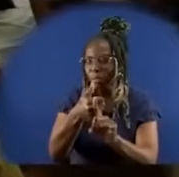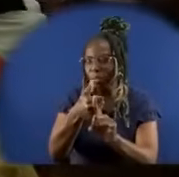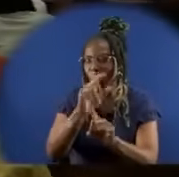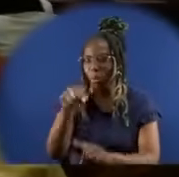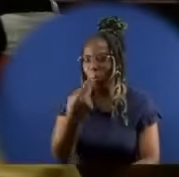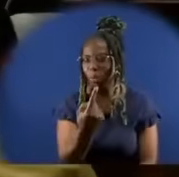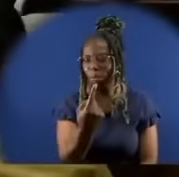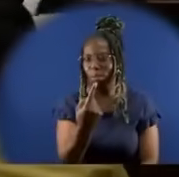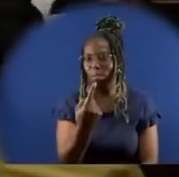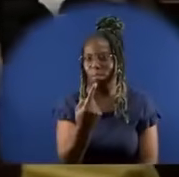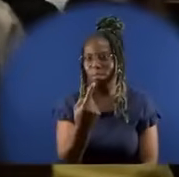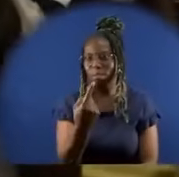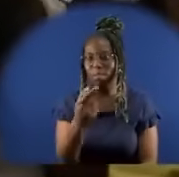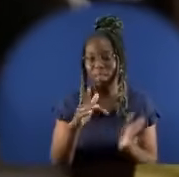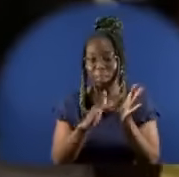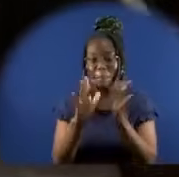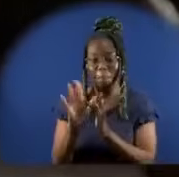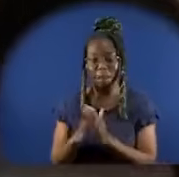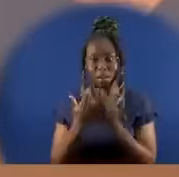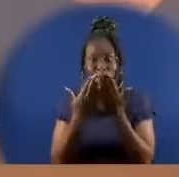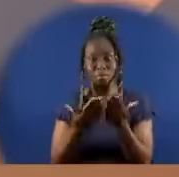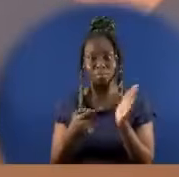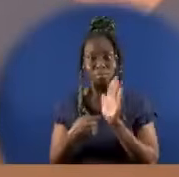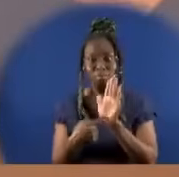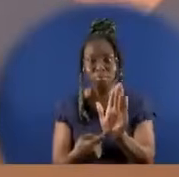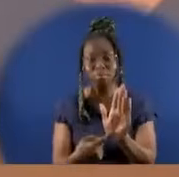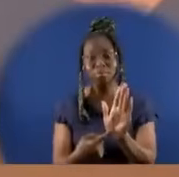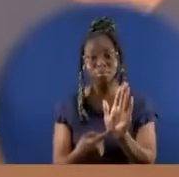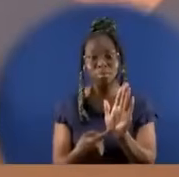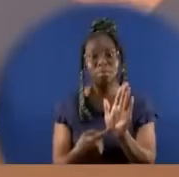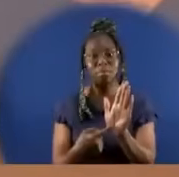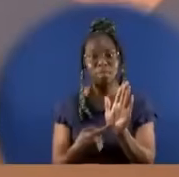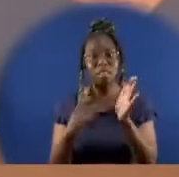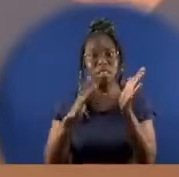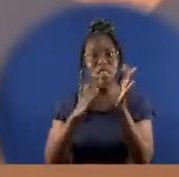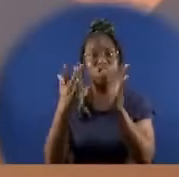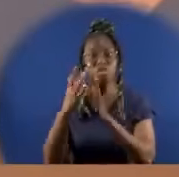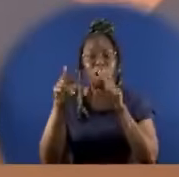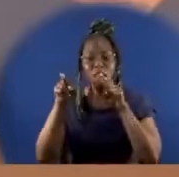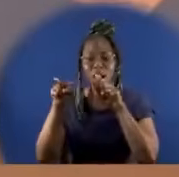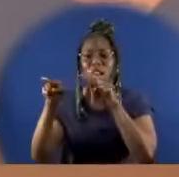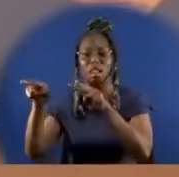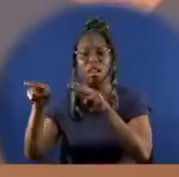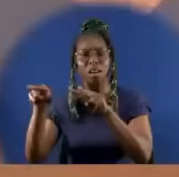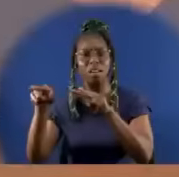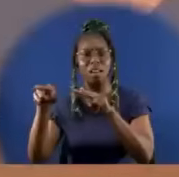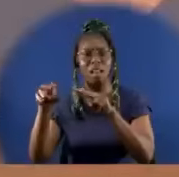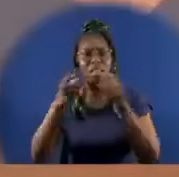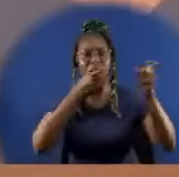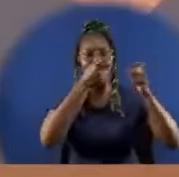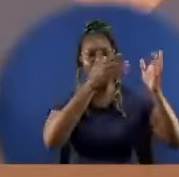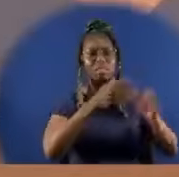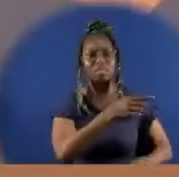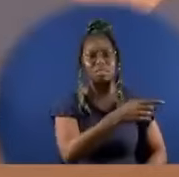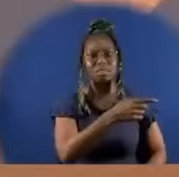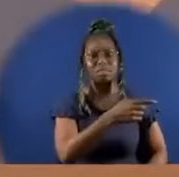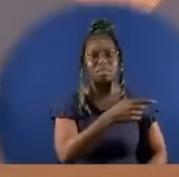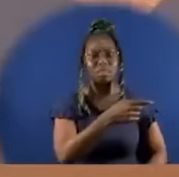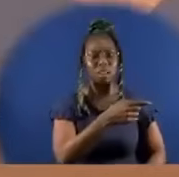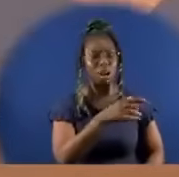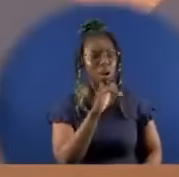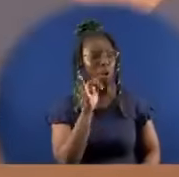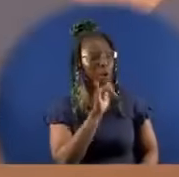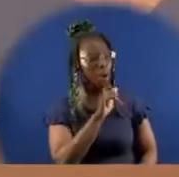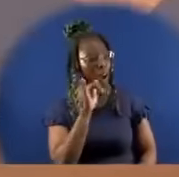The Bible says that when Jesus looked at the centurion, your Bible says he was